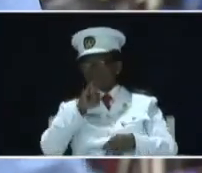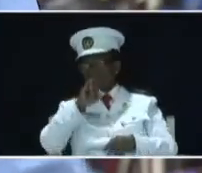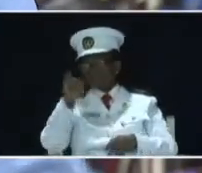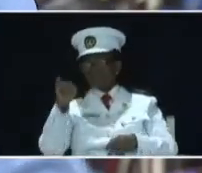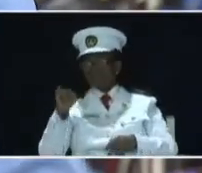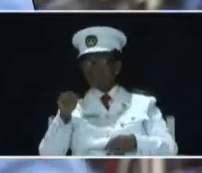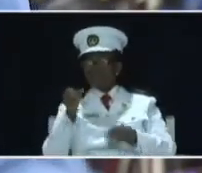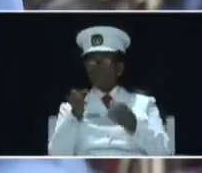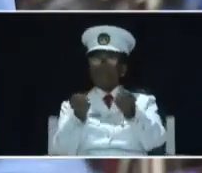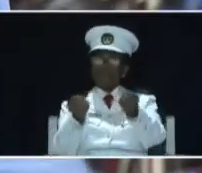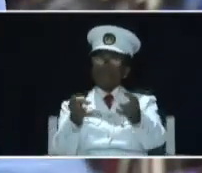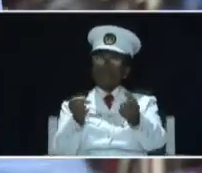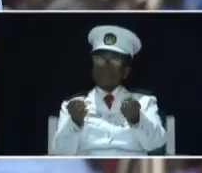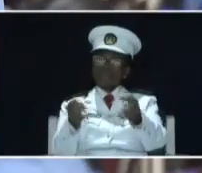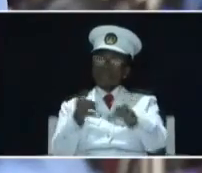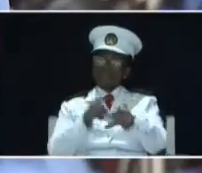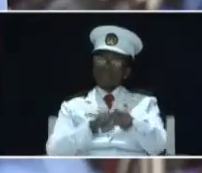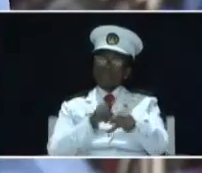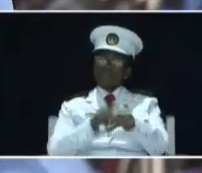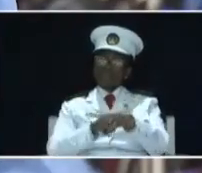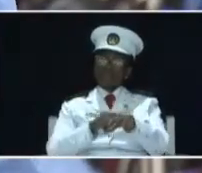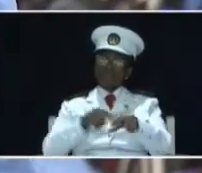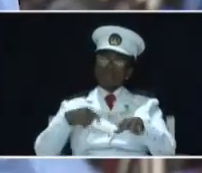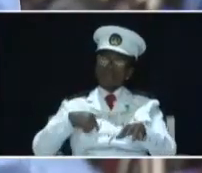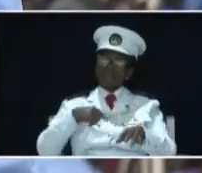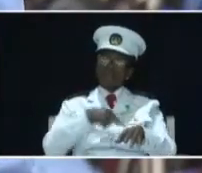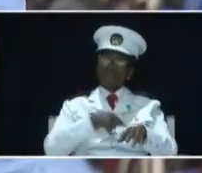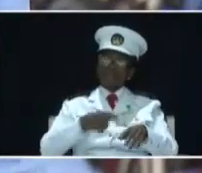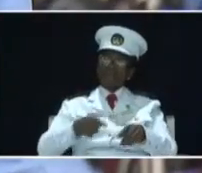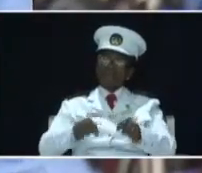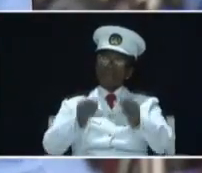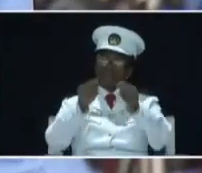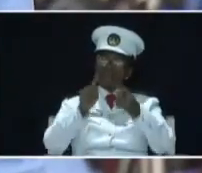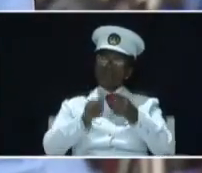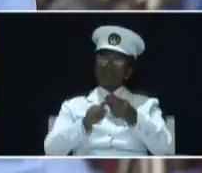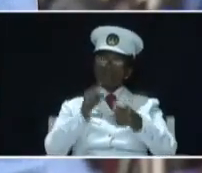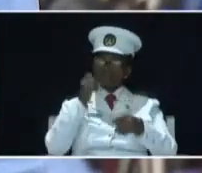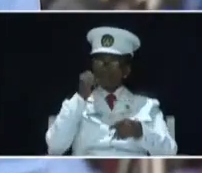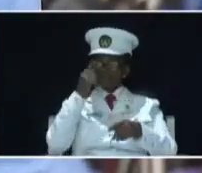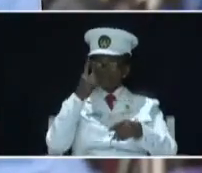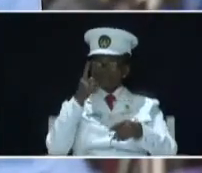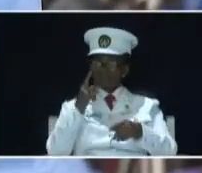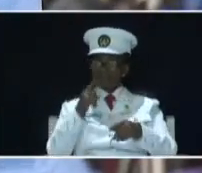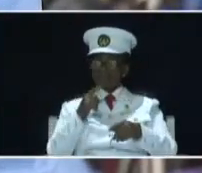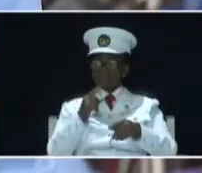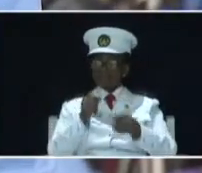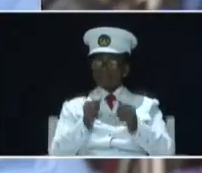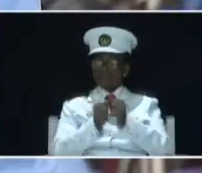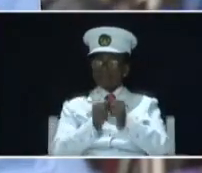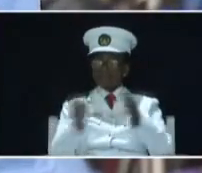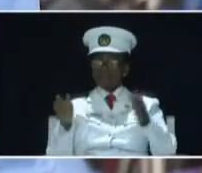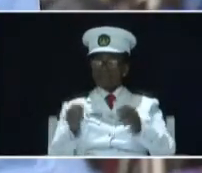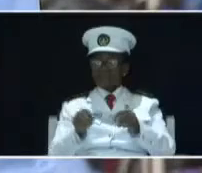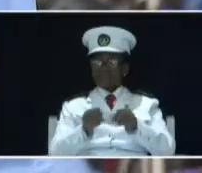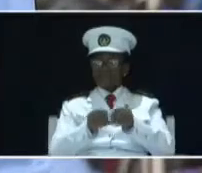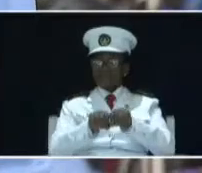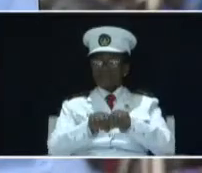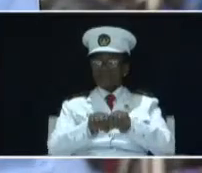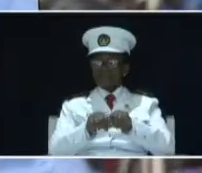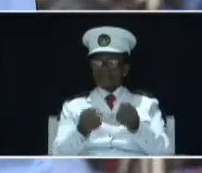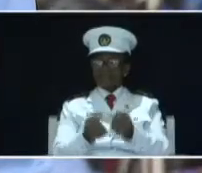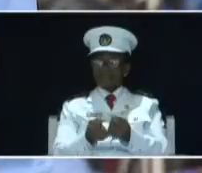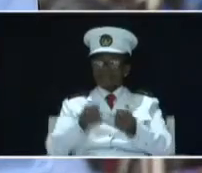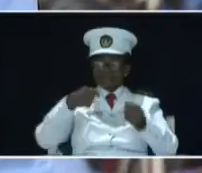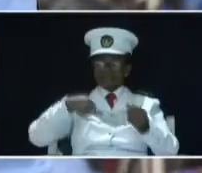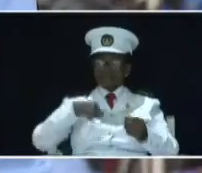many a times we try to understand with our brain. We forget that we